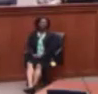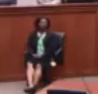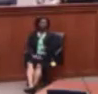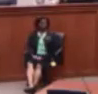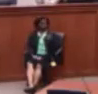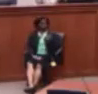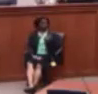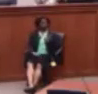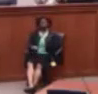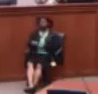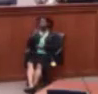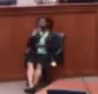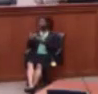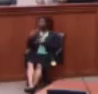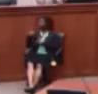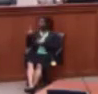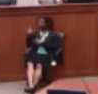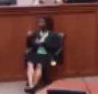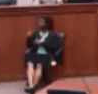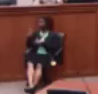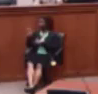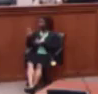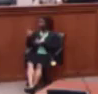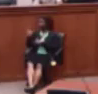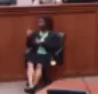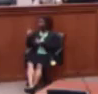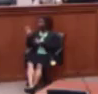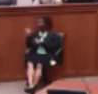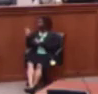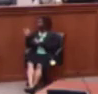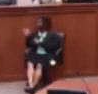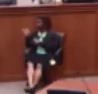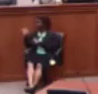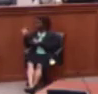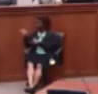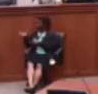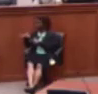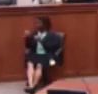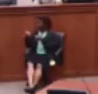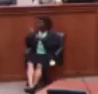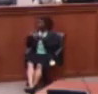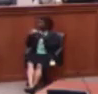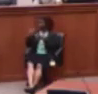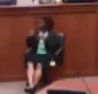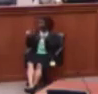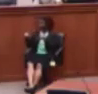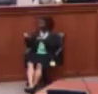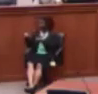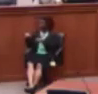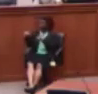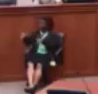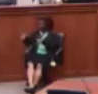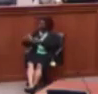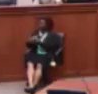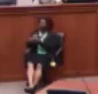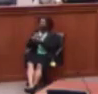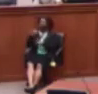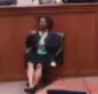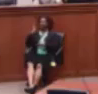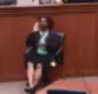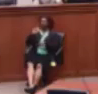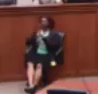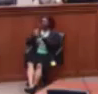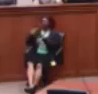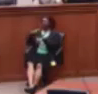Good morning. Ken Bradford, Assistant Superintendent, Office of Student Opportunities. I'll just start by setting the